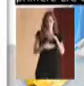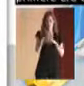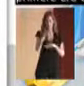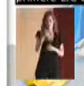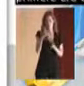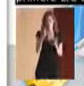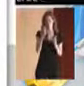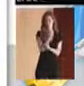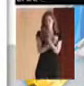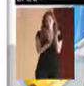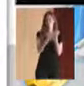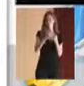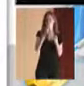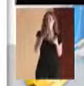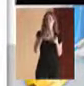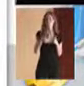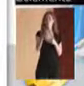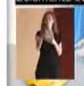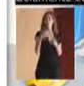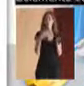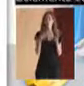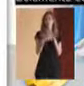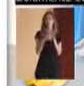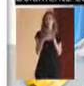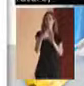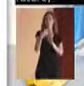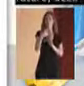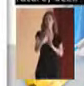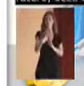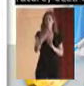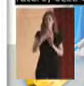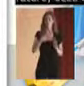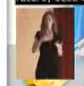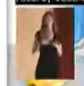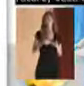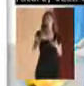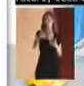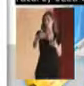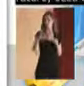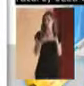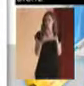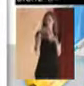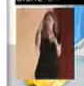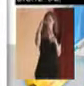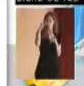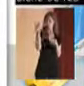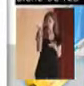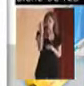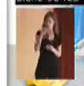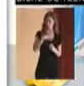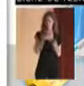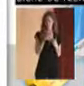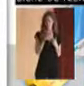is financial limit, but maybe in the future, where you mentioned those 98 phosphanes, maybe that could be